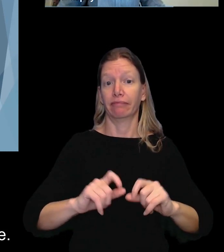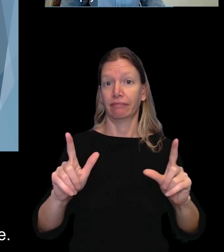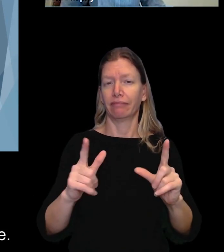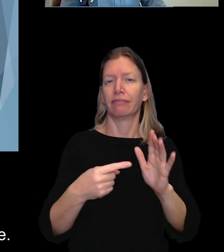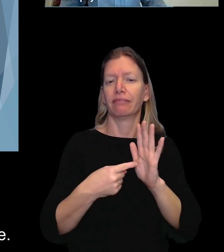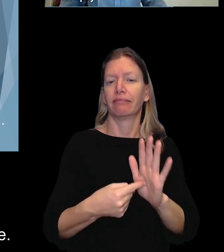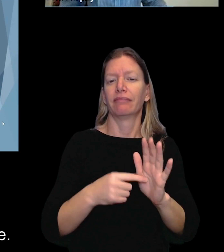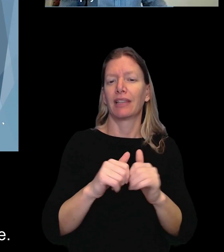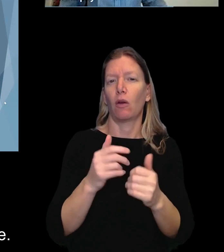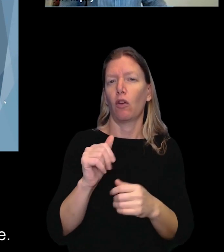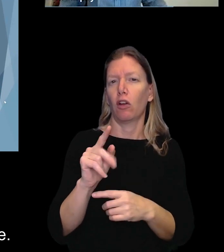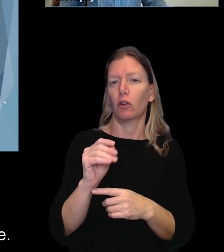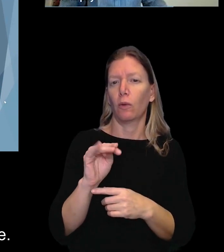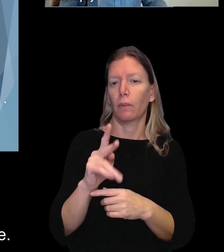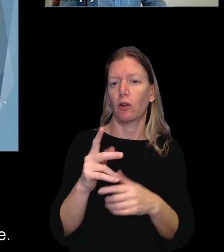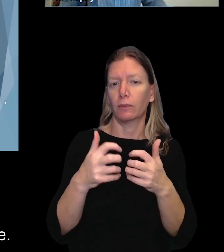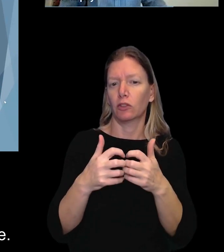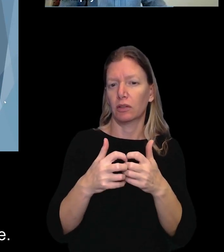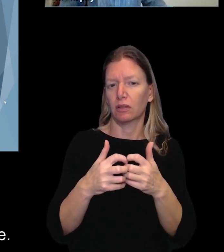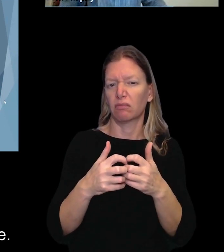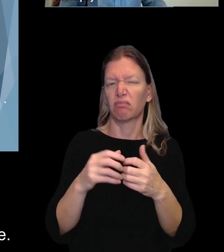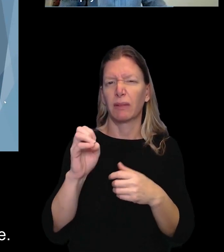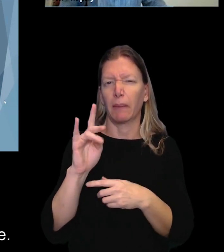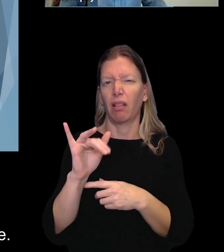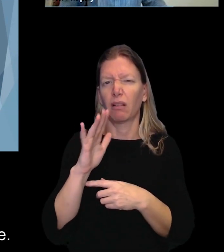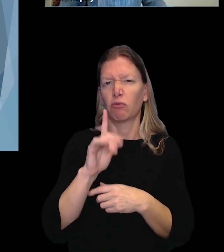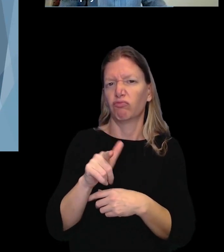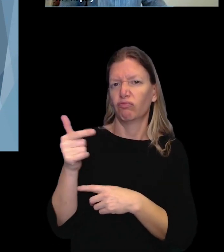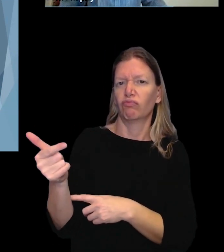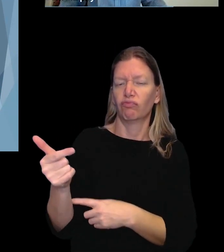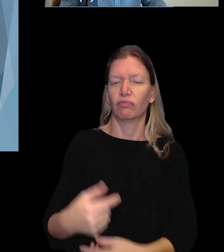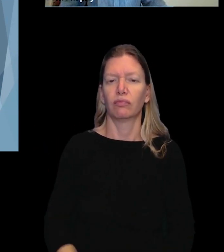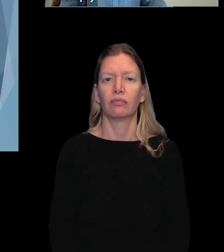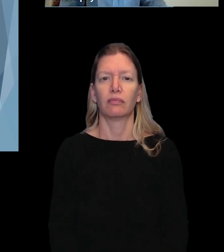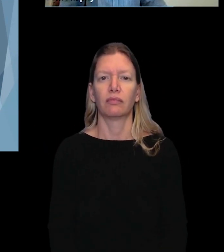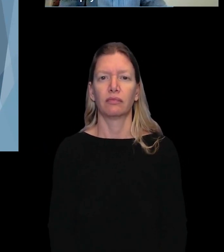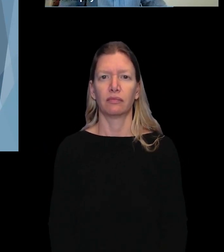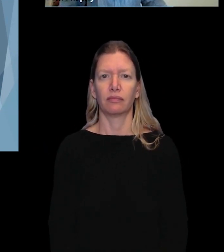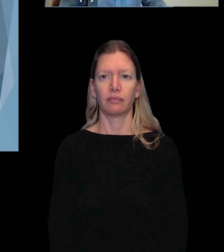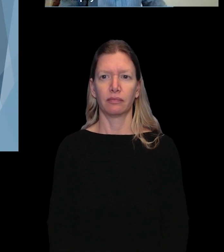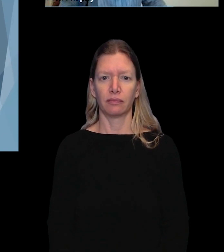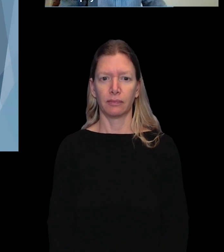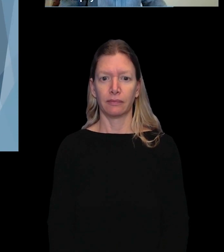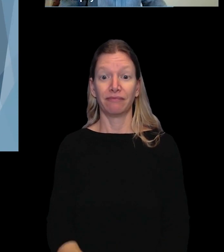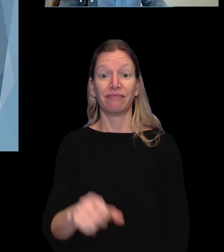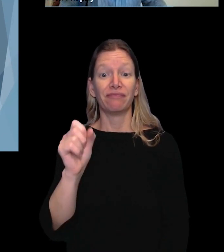So I think that takes us to a demonstration of the AutoMark machine, and I think Emily is going to pick it up here.